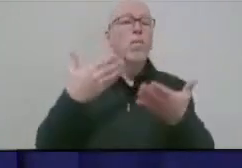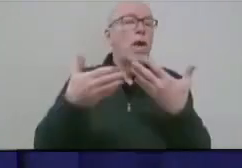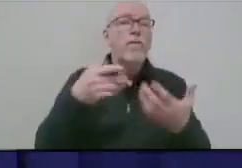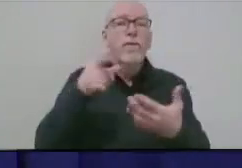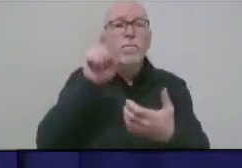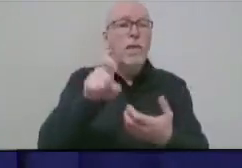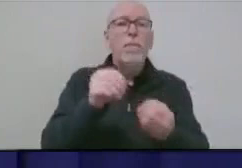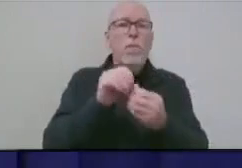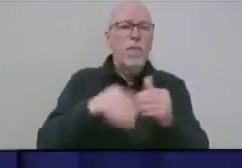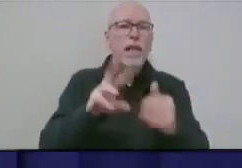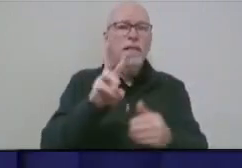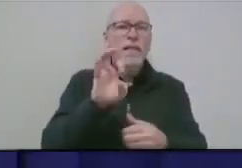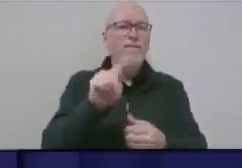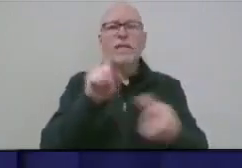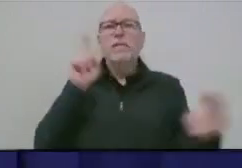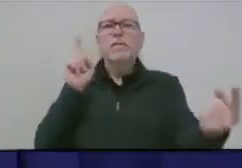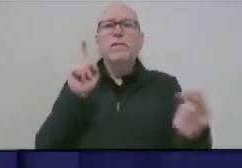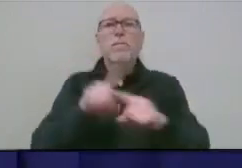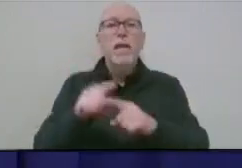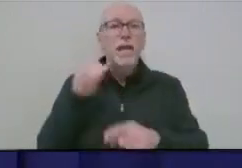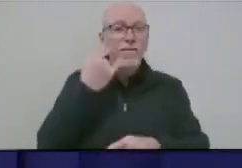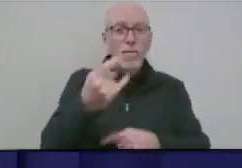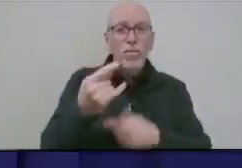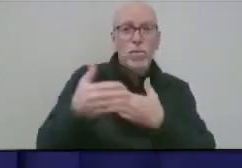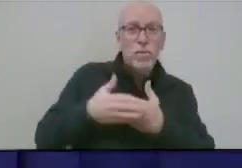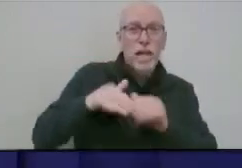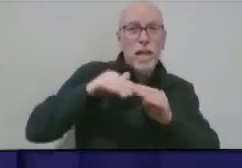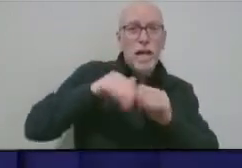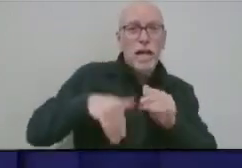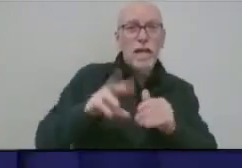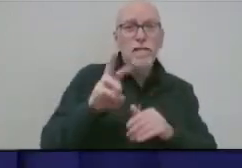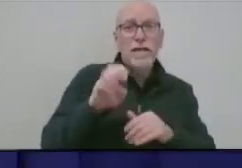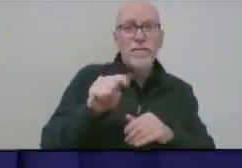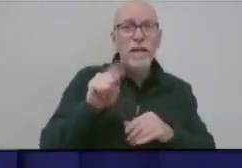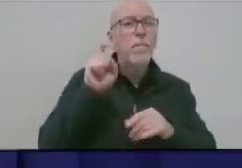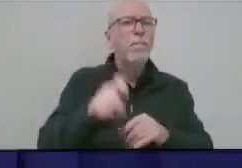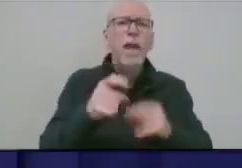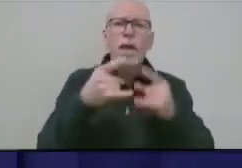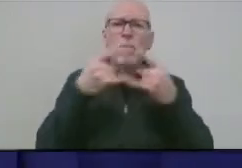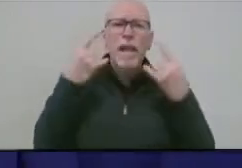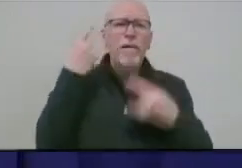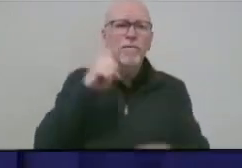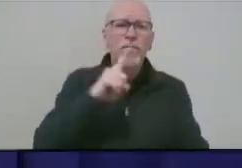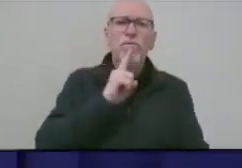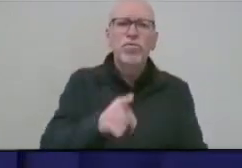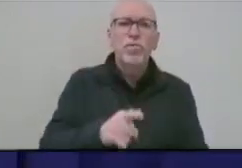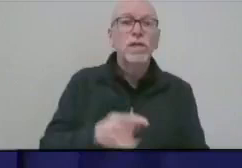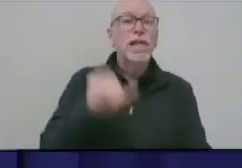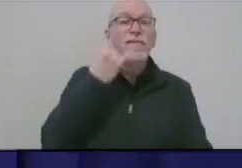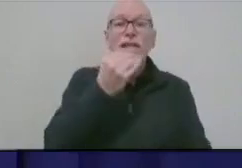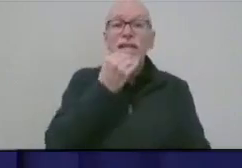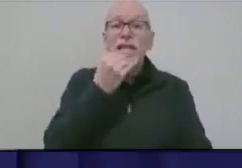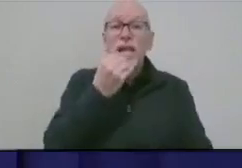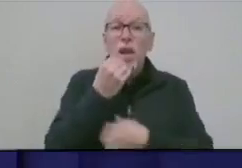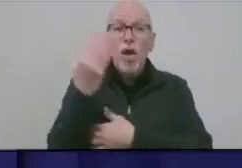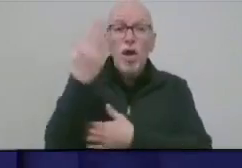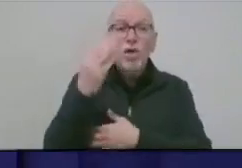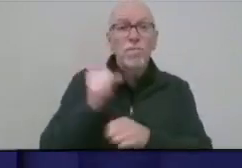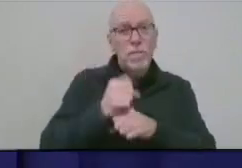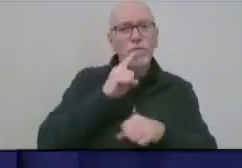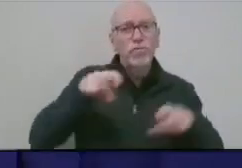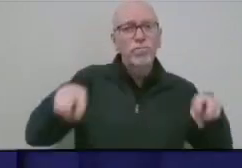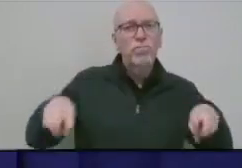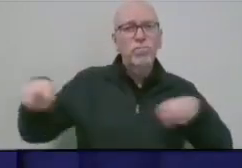beyond 6 feet. But when you are within 6 feet, you have to be masked for sure. If you're eating at lunch, you need to be separated